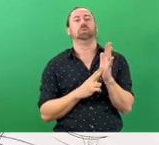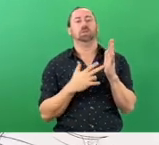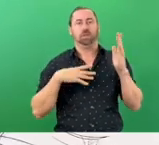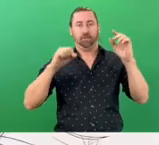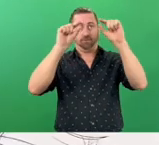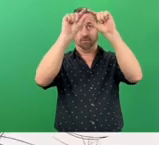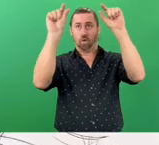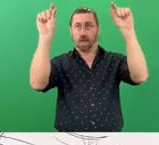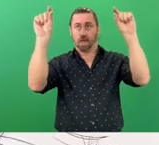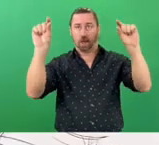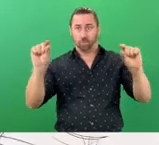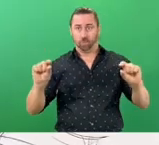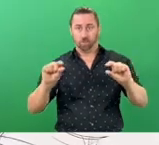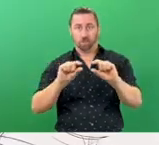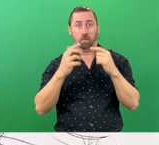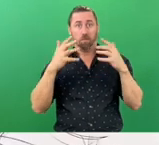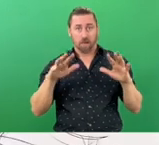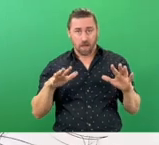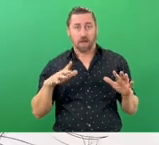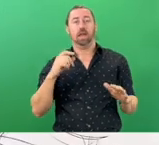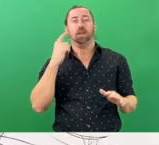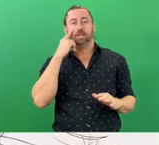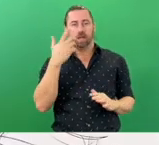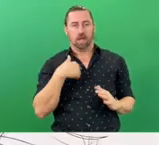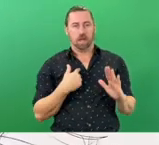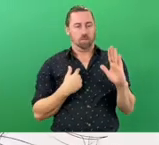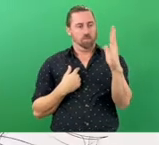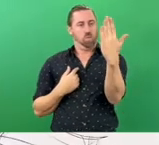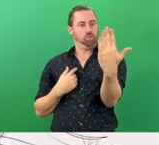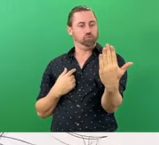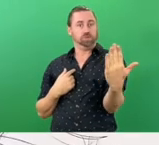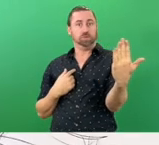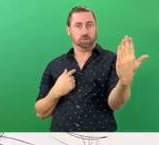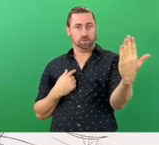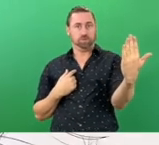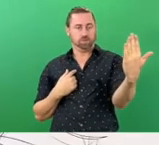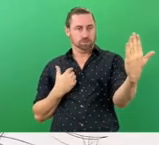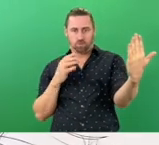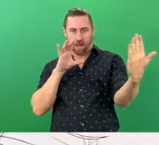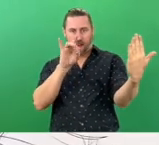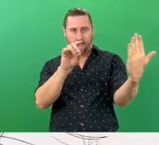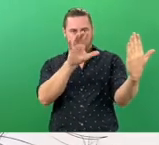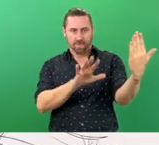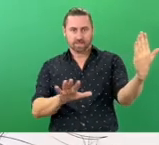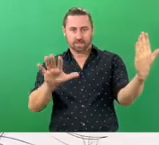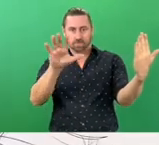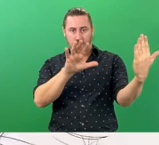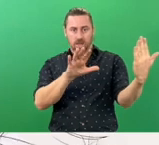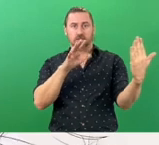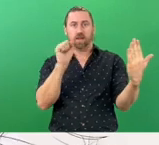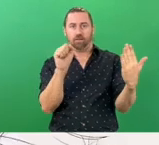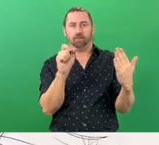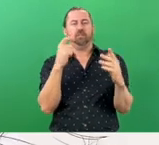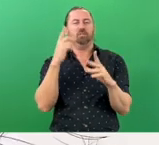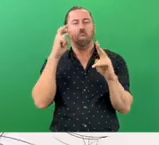the honesty mirror as a framing device, you can also see how your portrait is relating to this space and what we call the